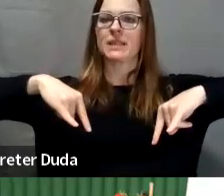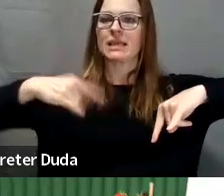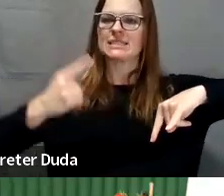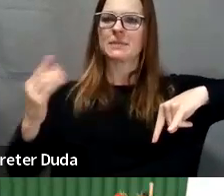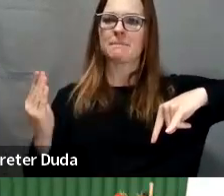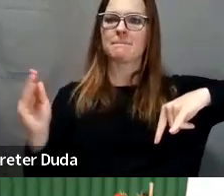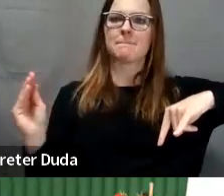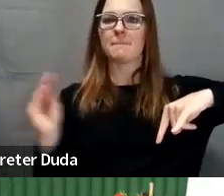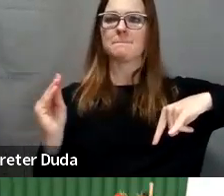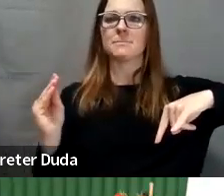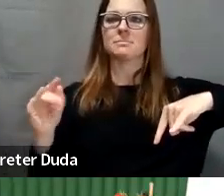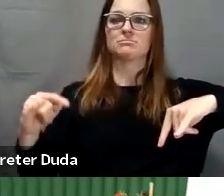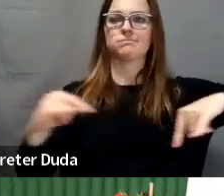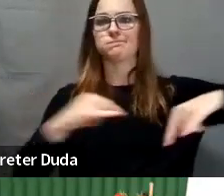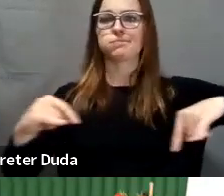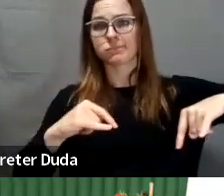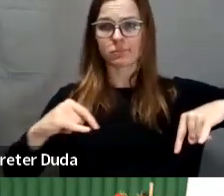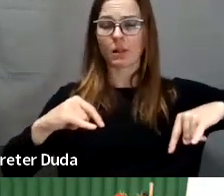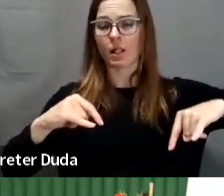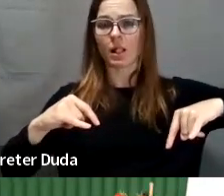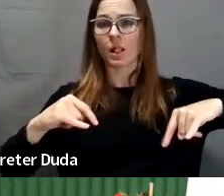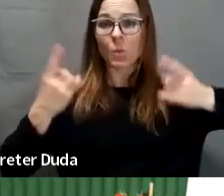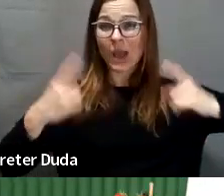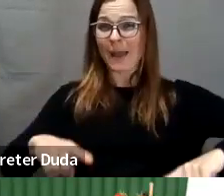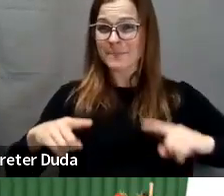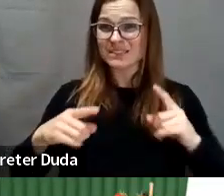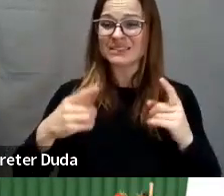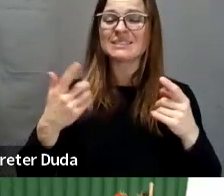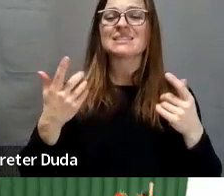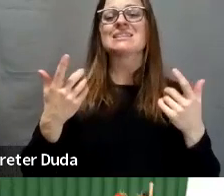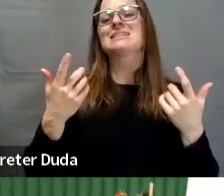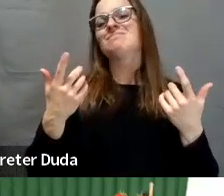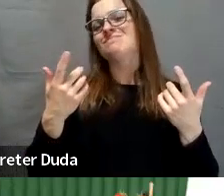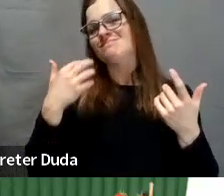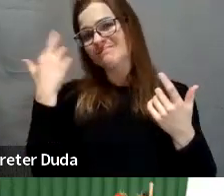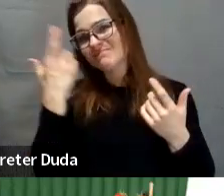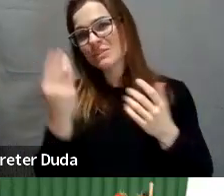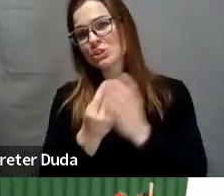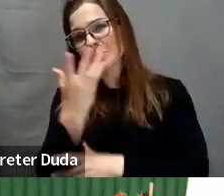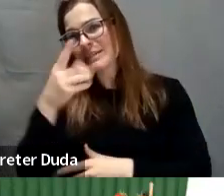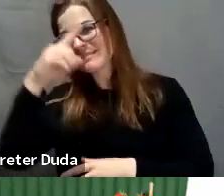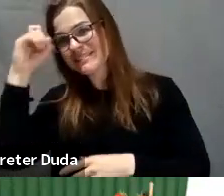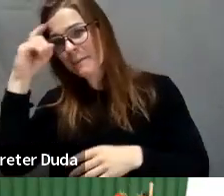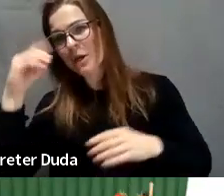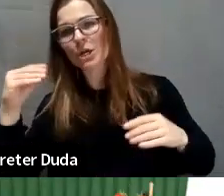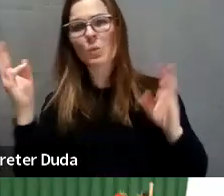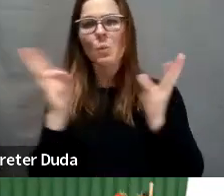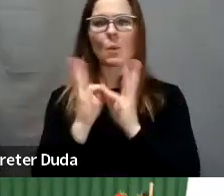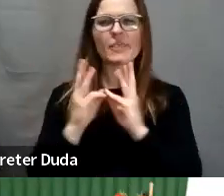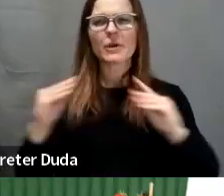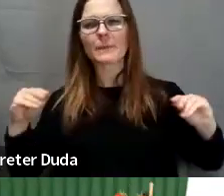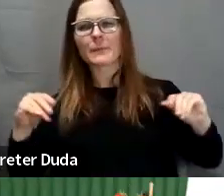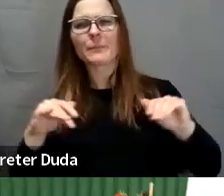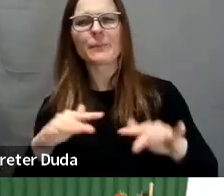had been weathered throughout the spring and summer, it kind of just all fell apart.